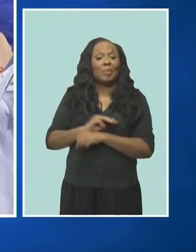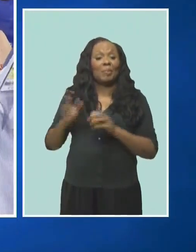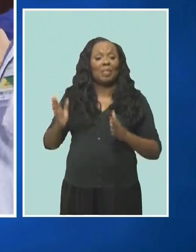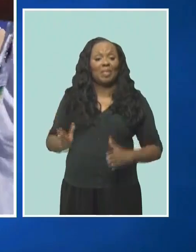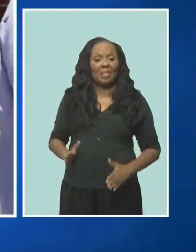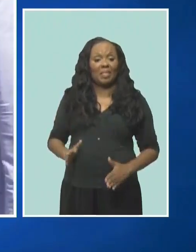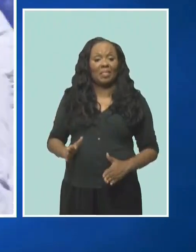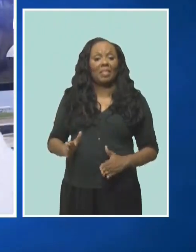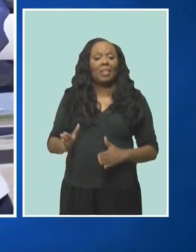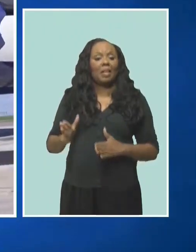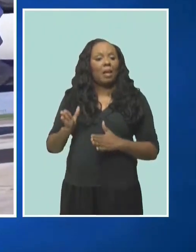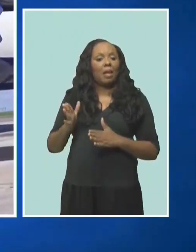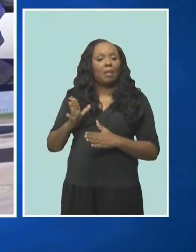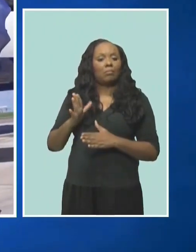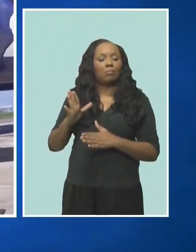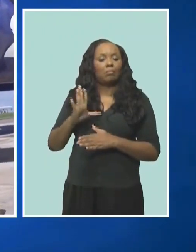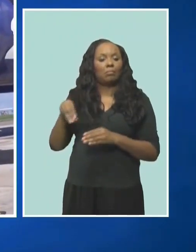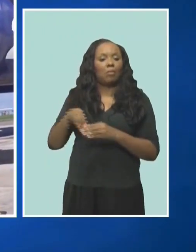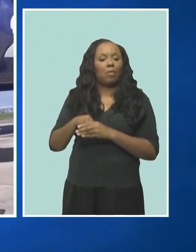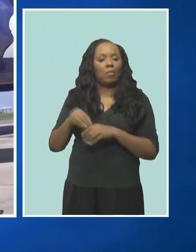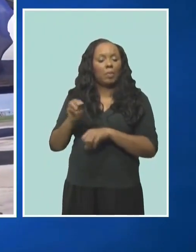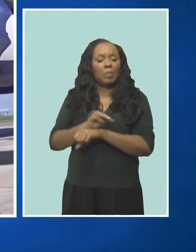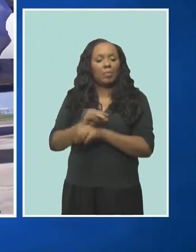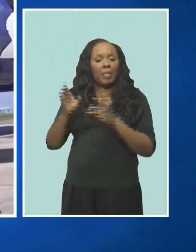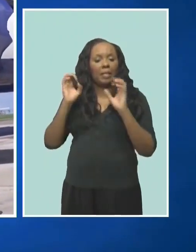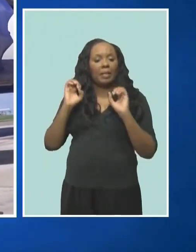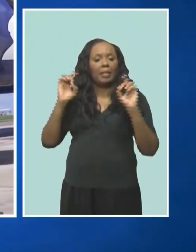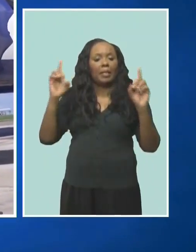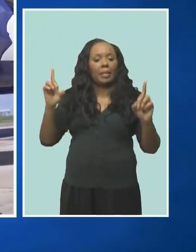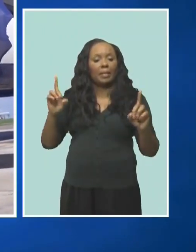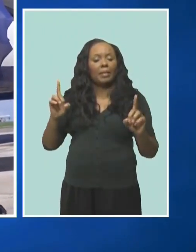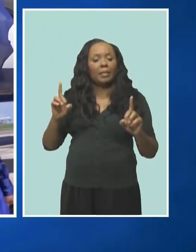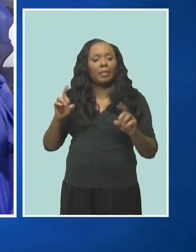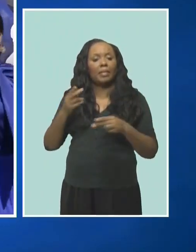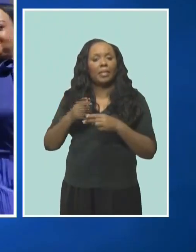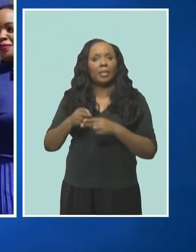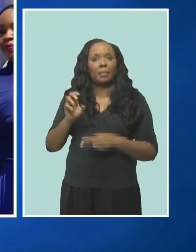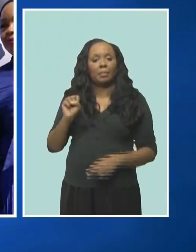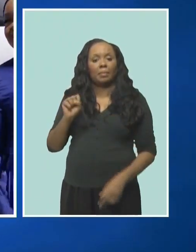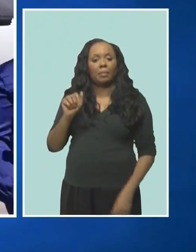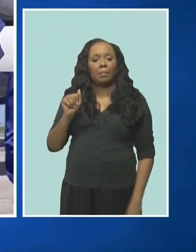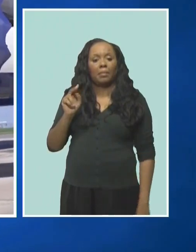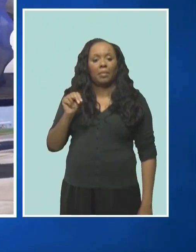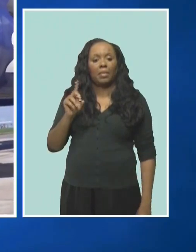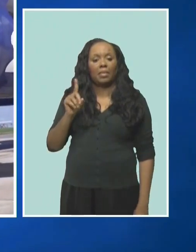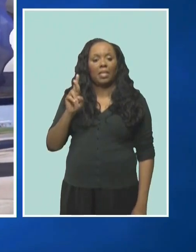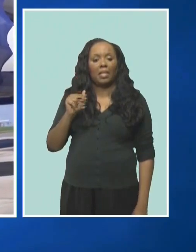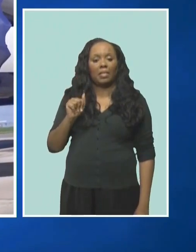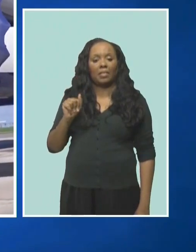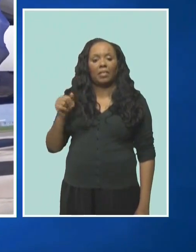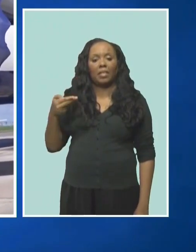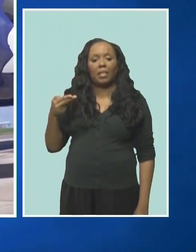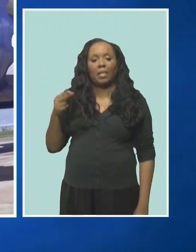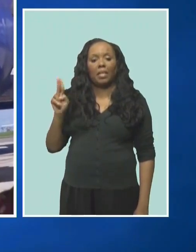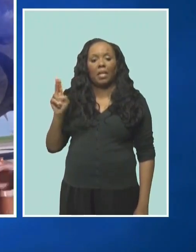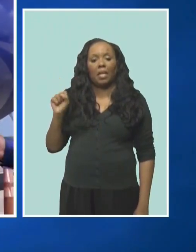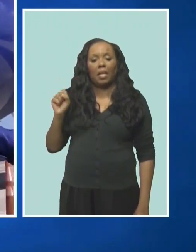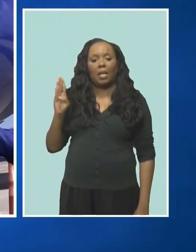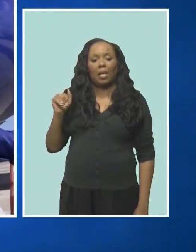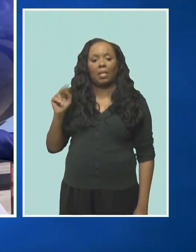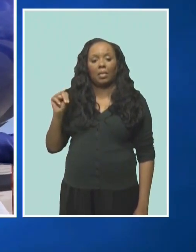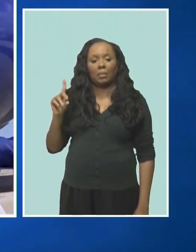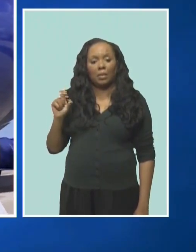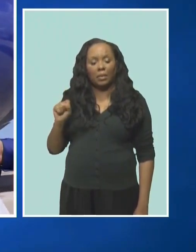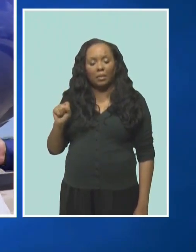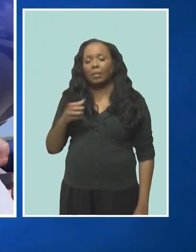Education, Technological and Vocational Training, Sandra Husbands, Permanent Secretary in the Ministry of Foreign Affairs and Foreign Trade, Joyanne Skinner,